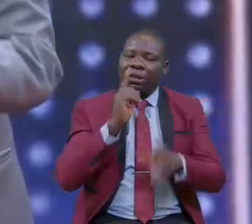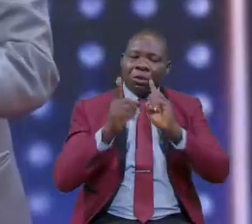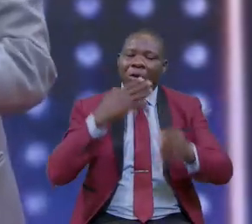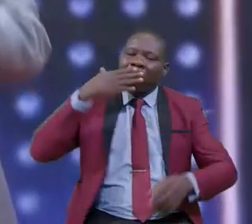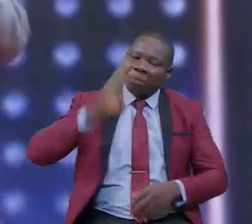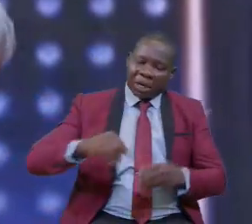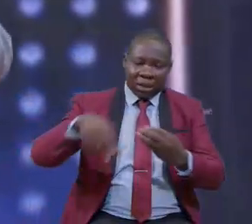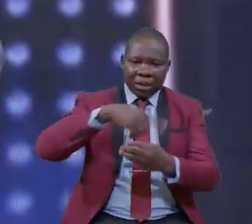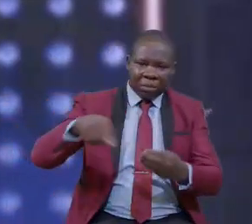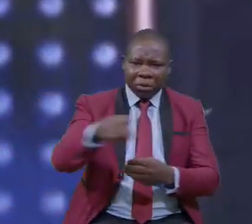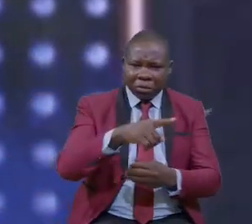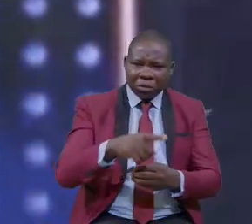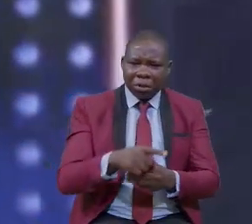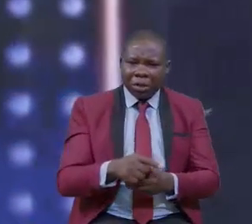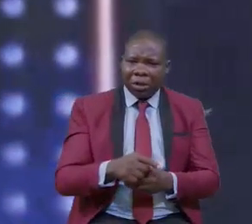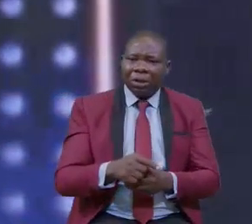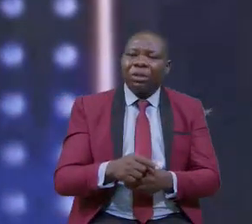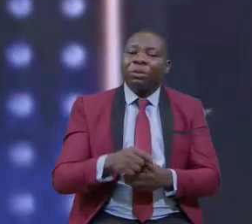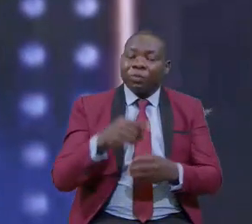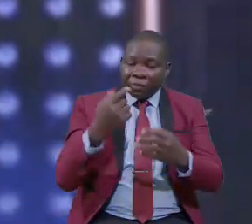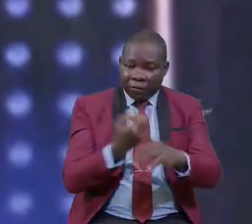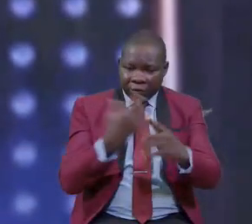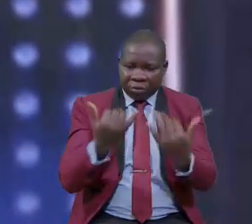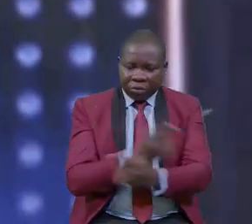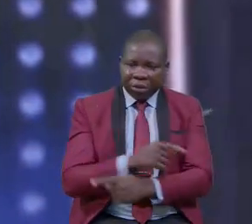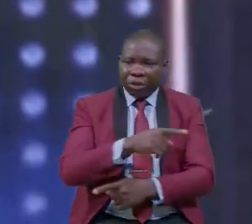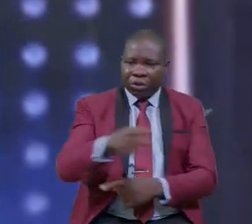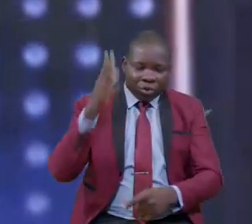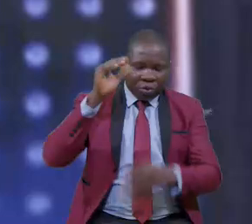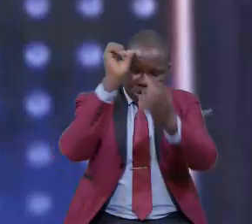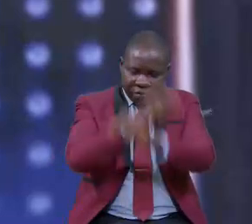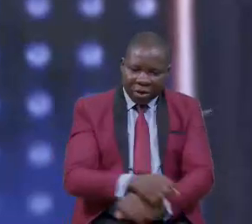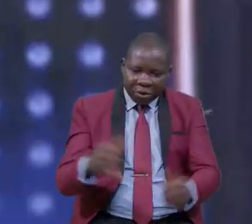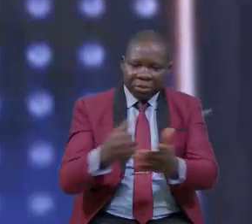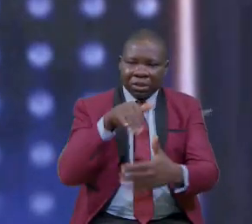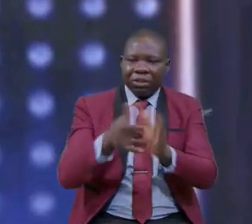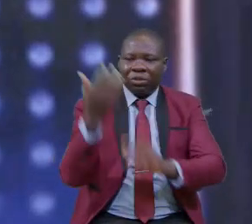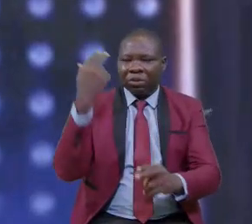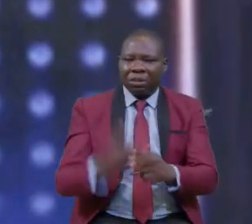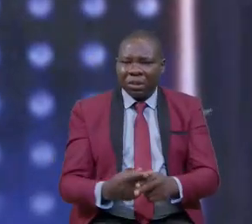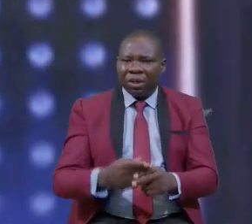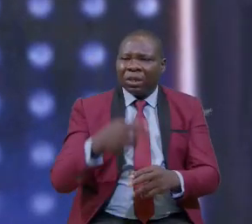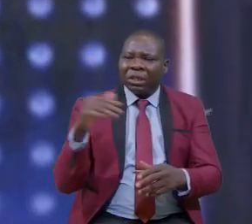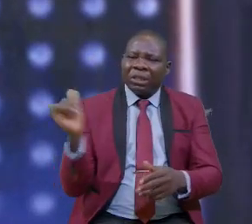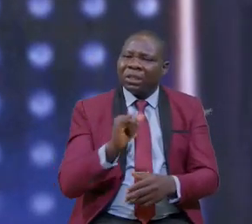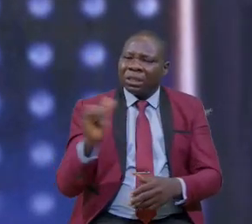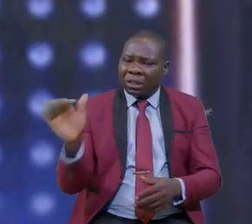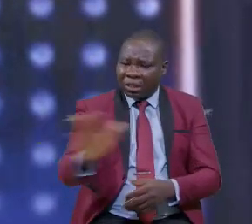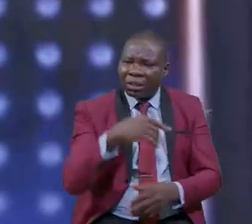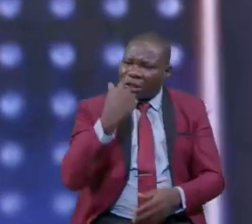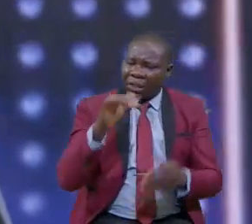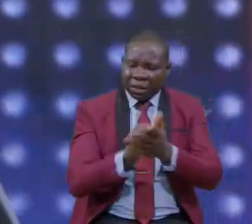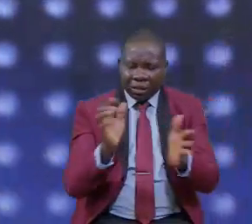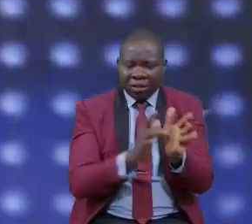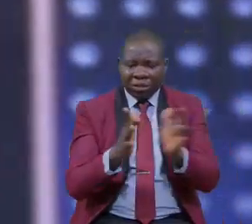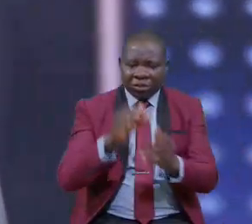What name did they call Jesus? They said he's walking by the power and the prince of Beelzebub.